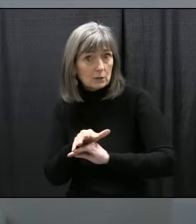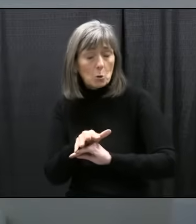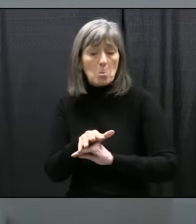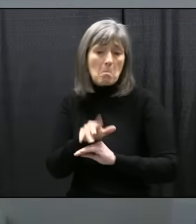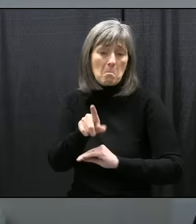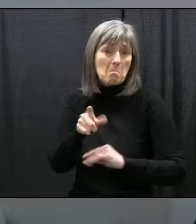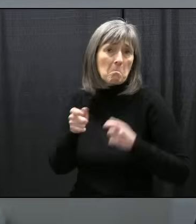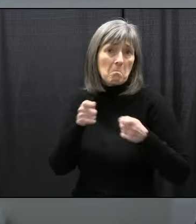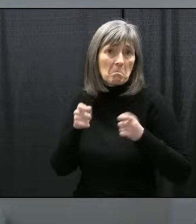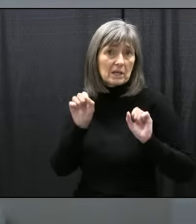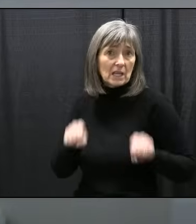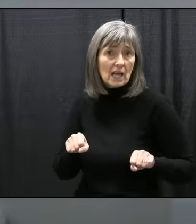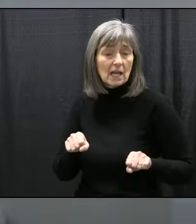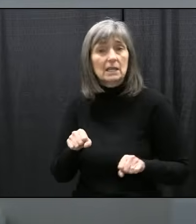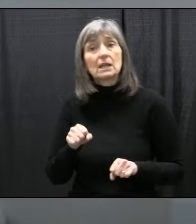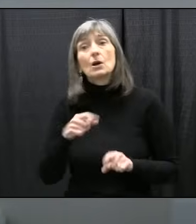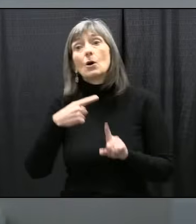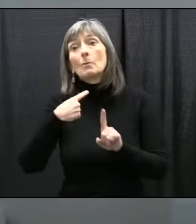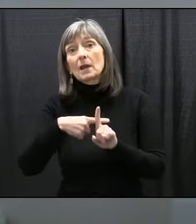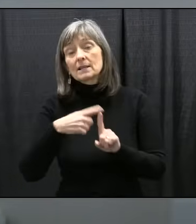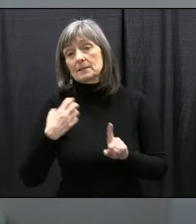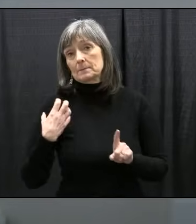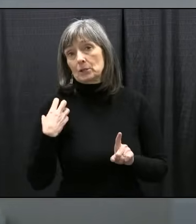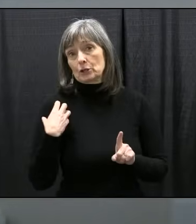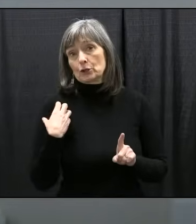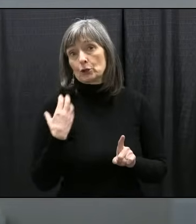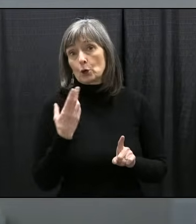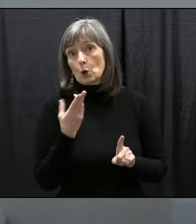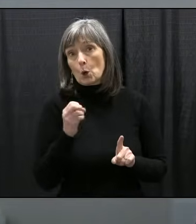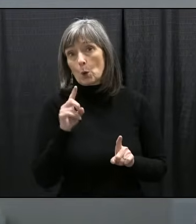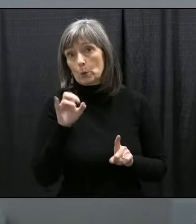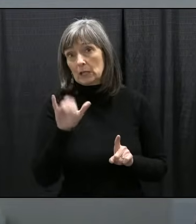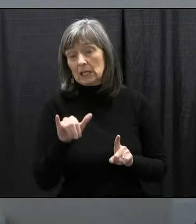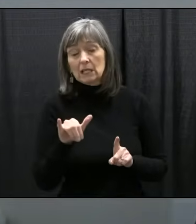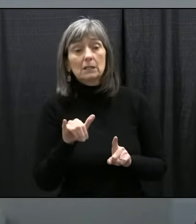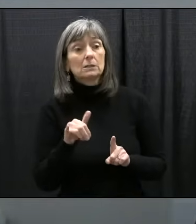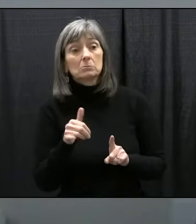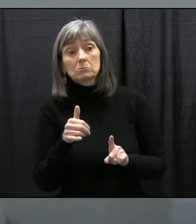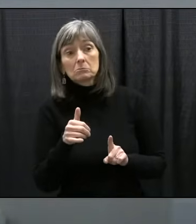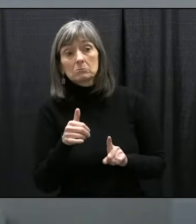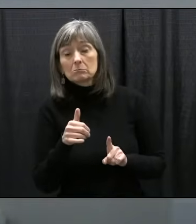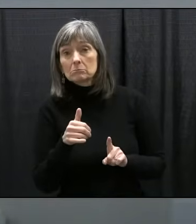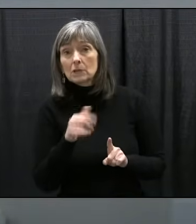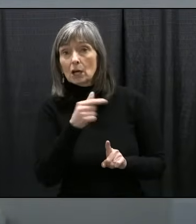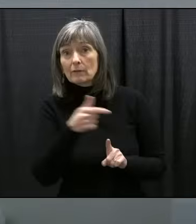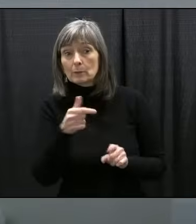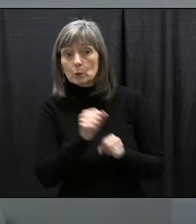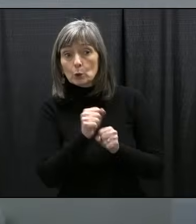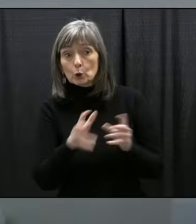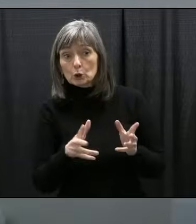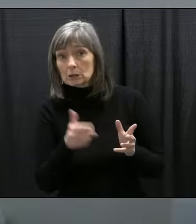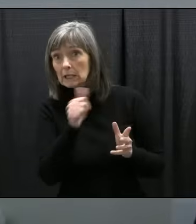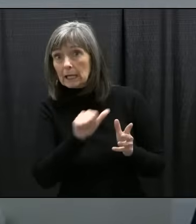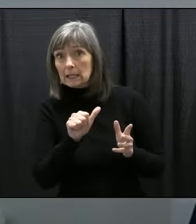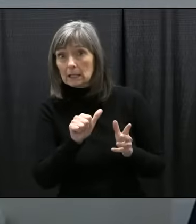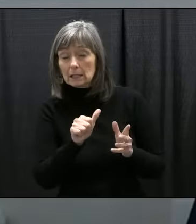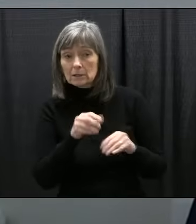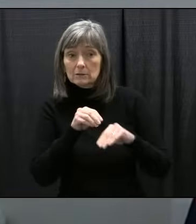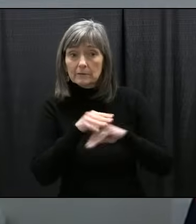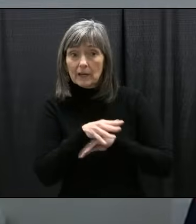handle it? And for Minister Cody, for core civil service, do you expect any impact of the folks that are not vaccinated?